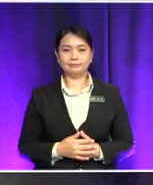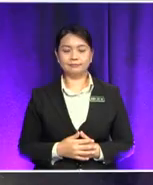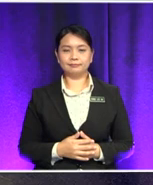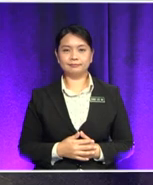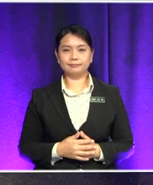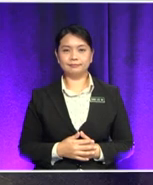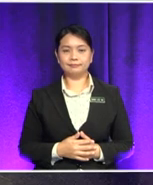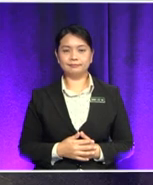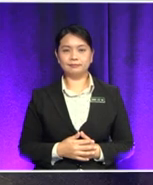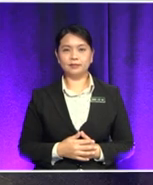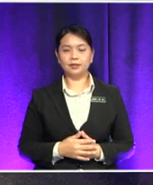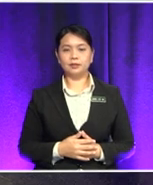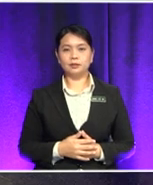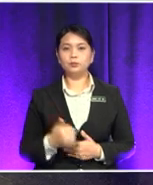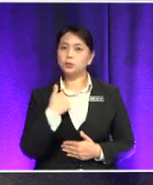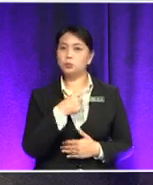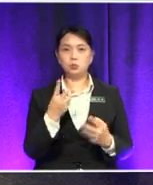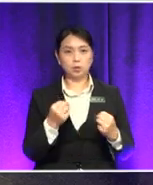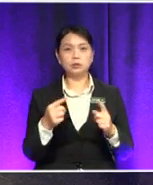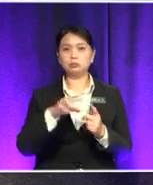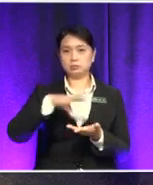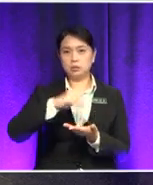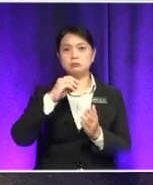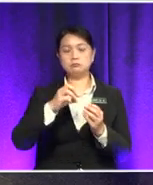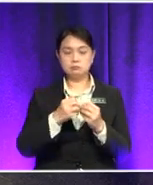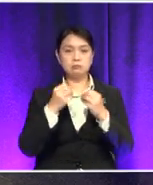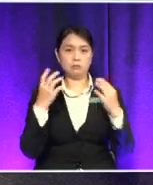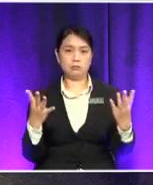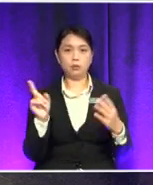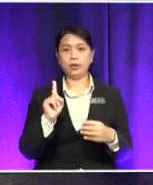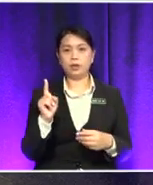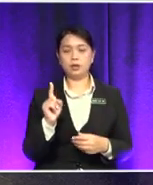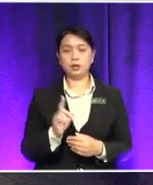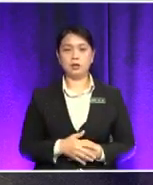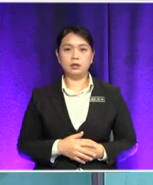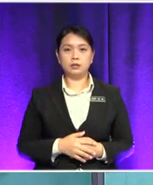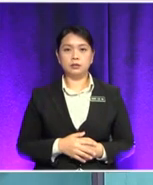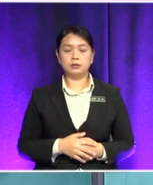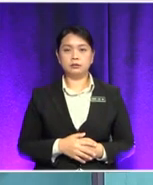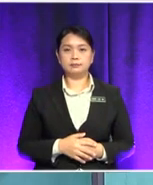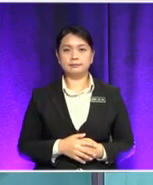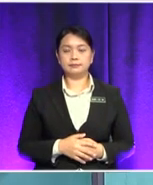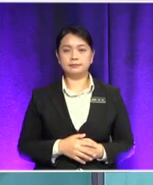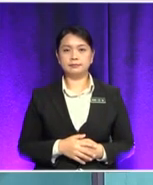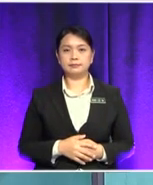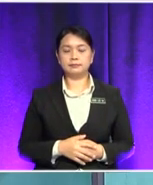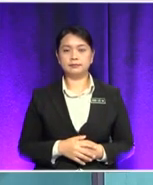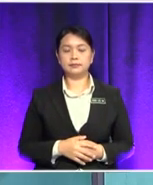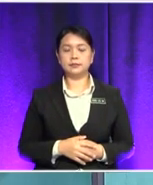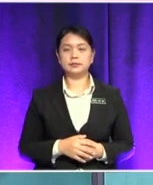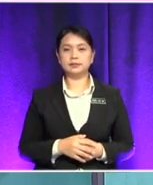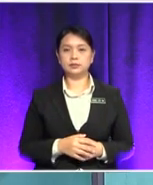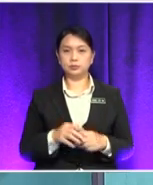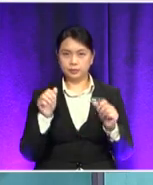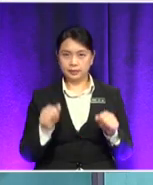been asking, we want to learn more. Yes. So where do they go to learn more? Yes, obviously, this is the additional resources